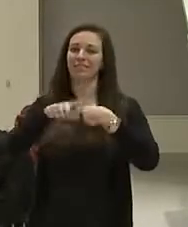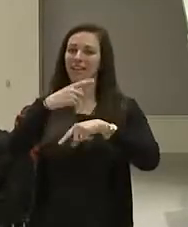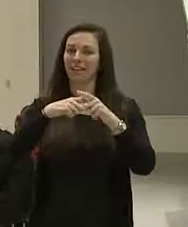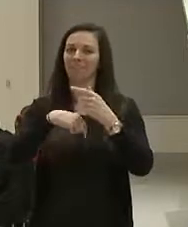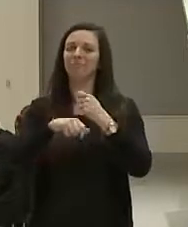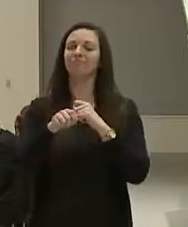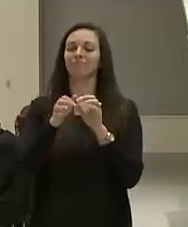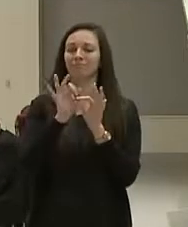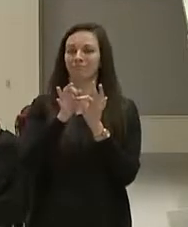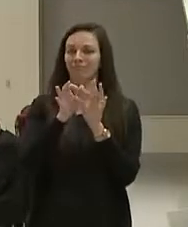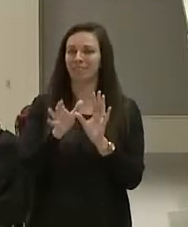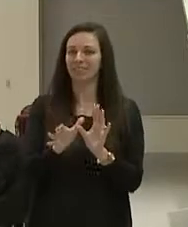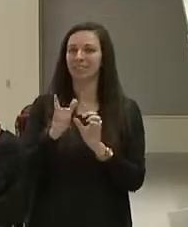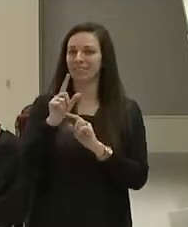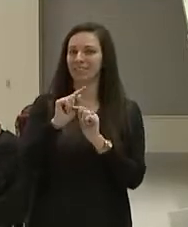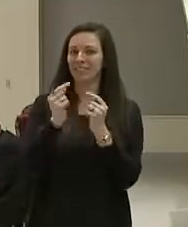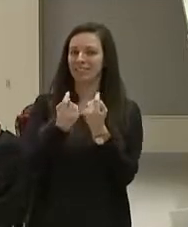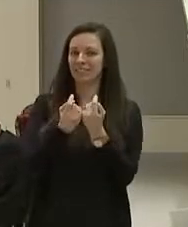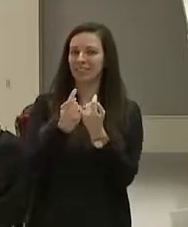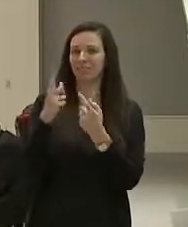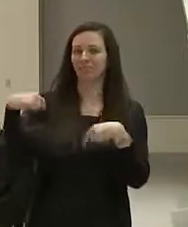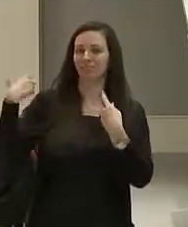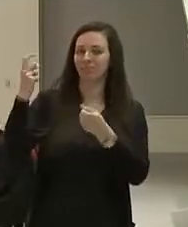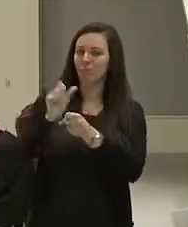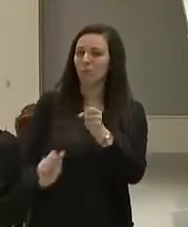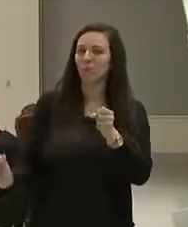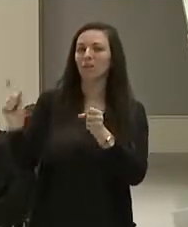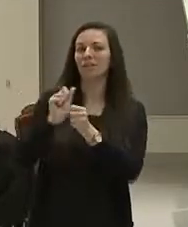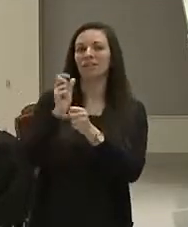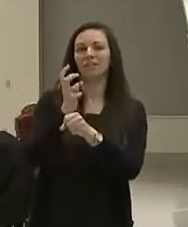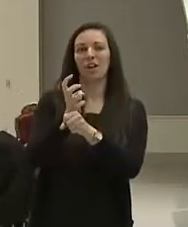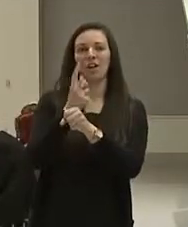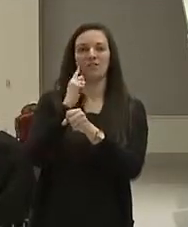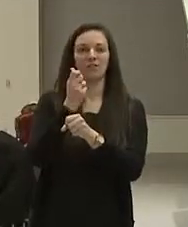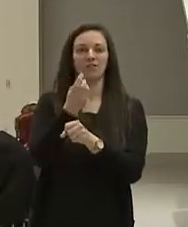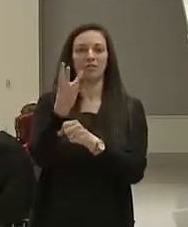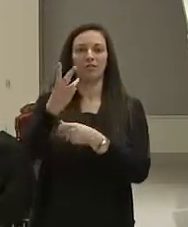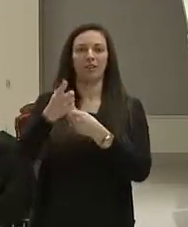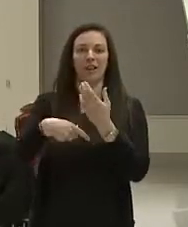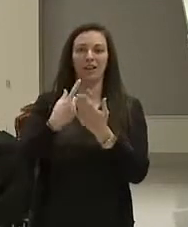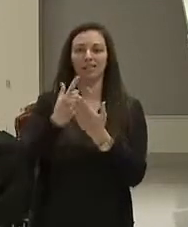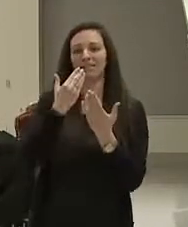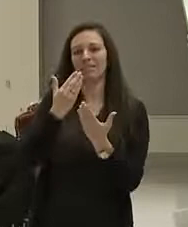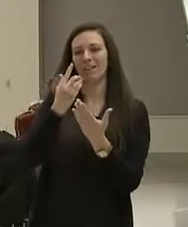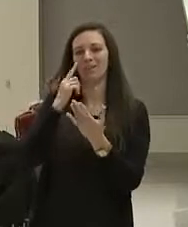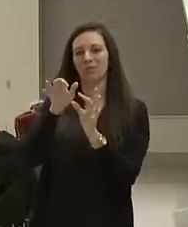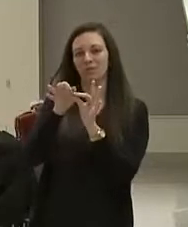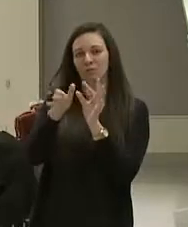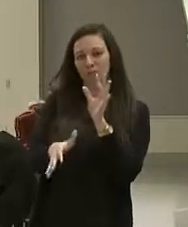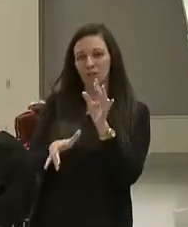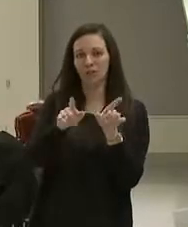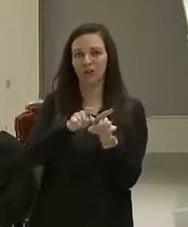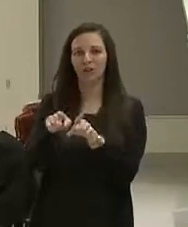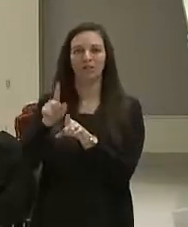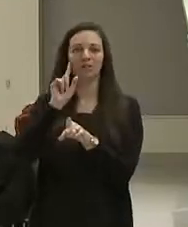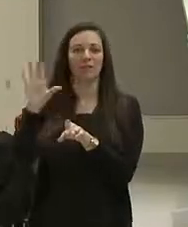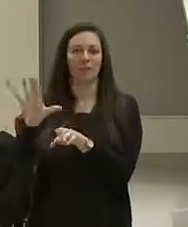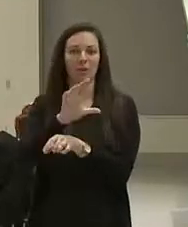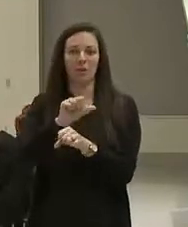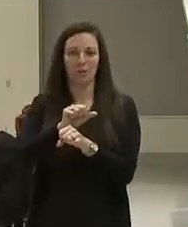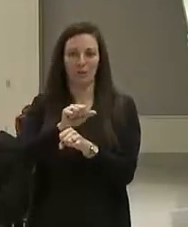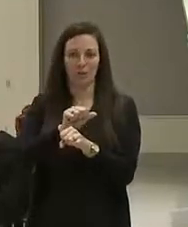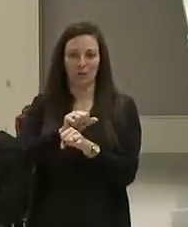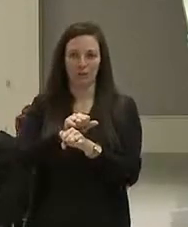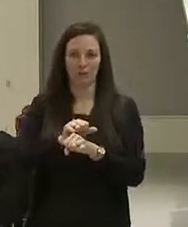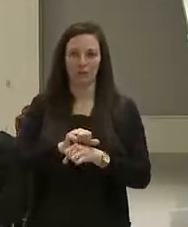working extremely hard over the last couple hours. So thank you to the sign team as well for the work that they're doing.